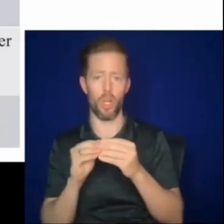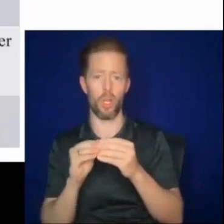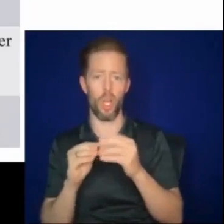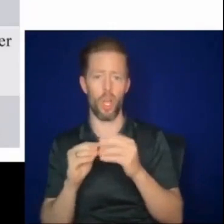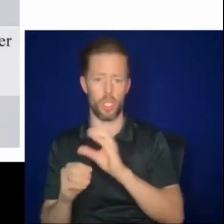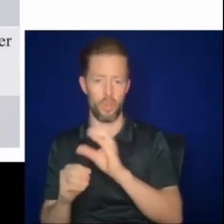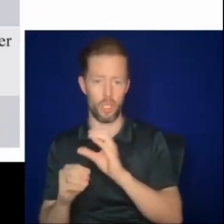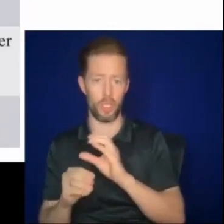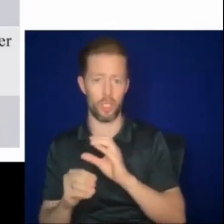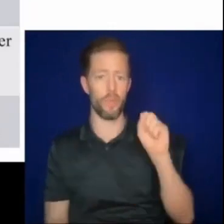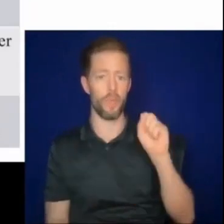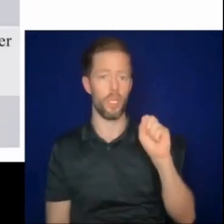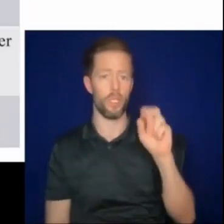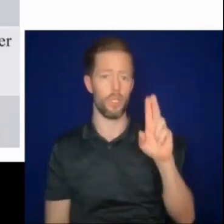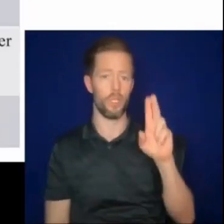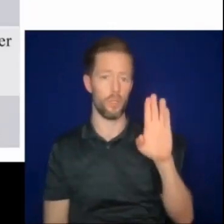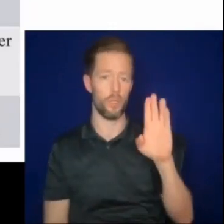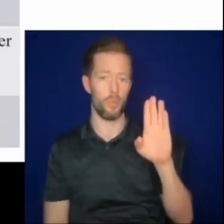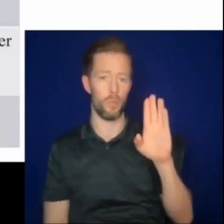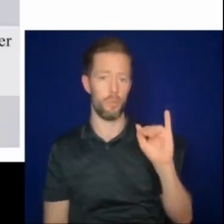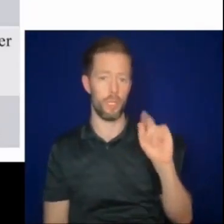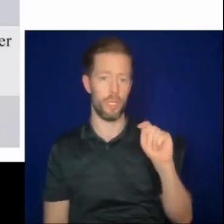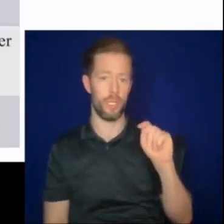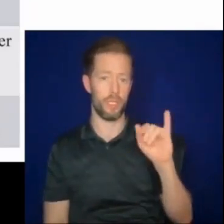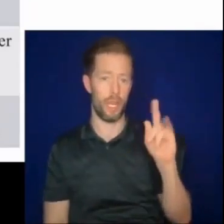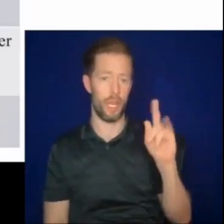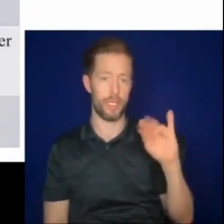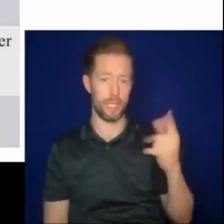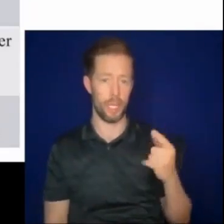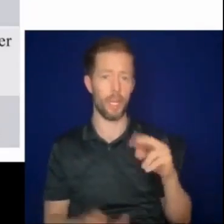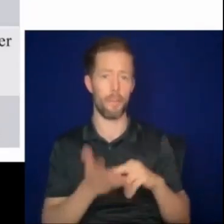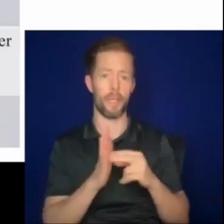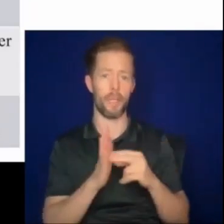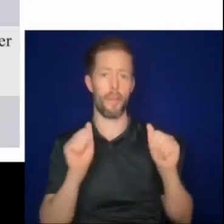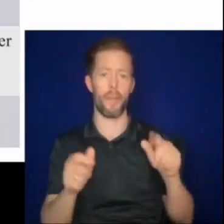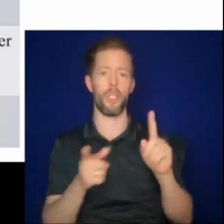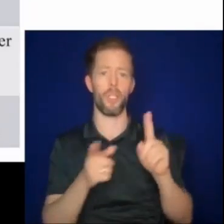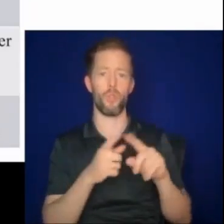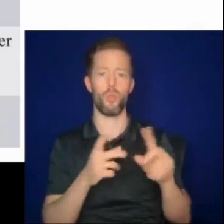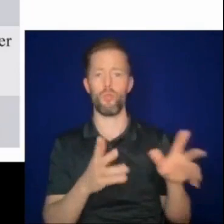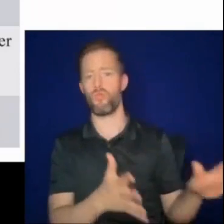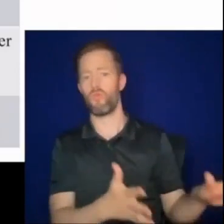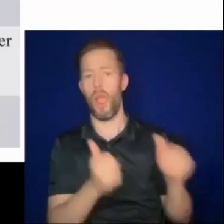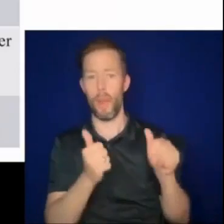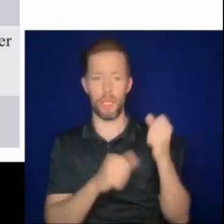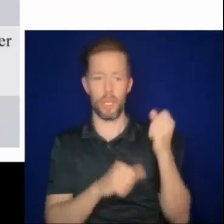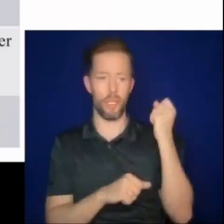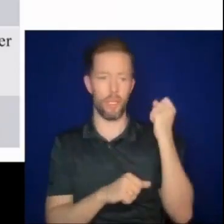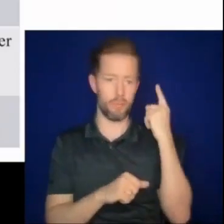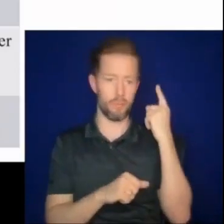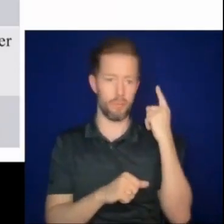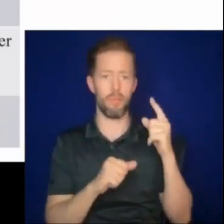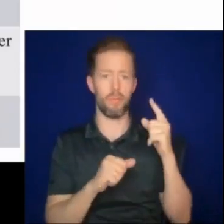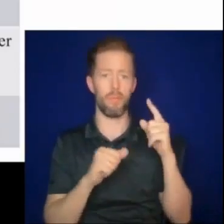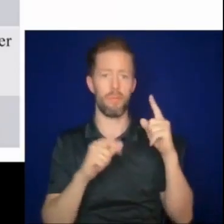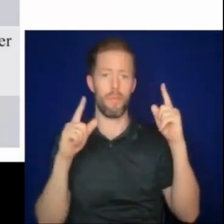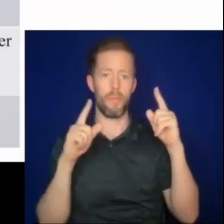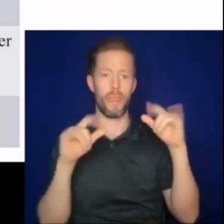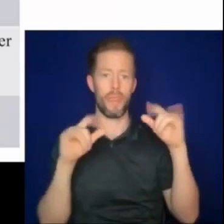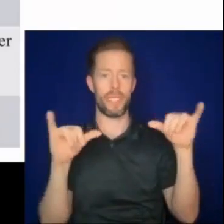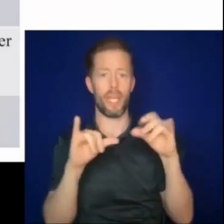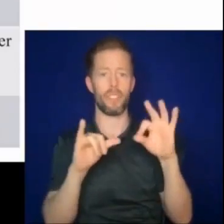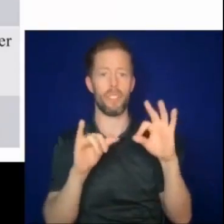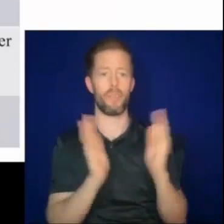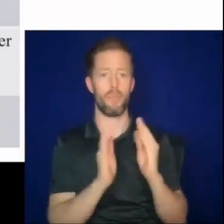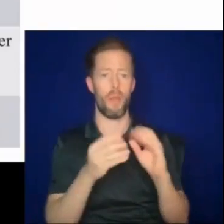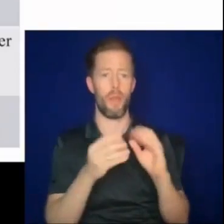so subitizing is this where you rapidly or immediately comprehend the magnitude of small numbers. Sounds complicated, but it's really like when you look at a dice